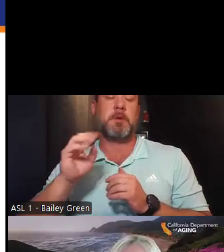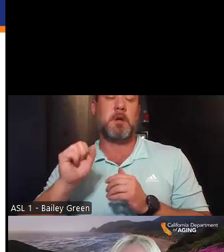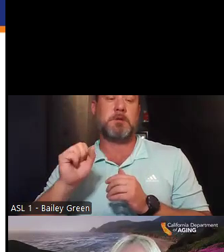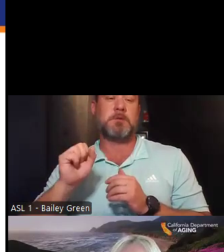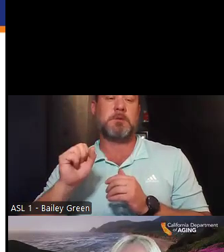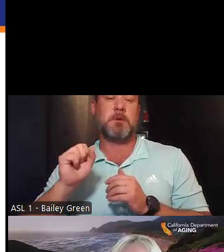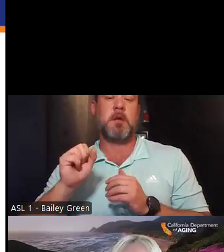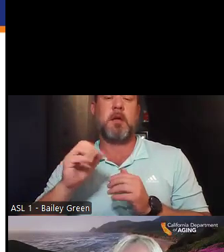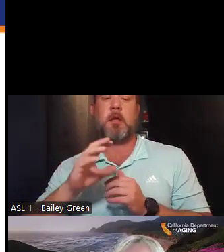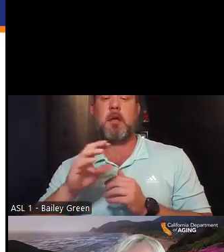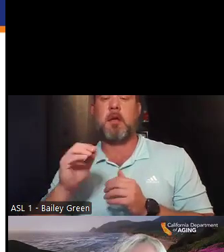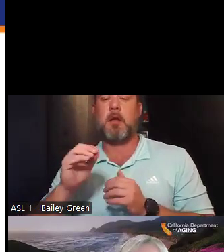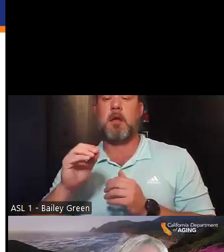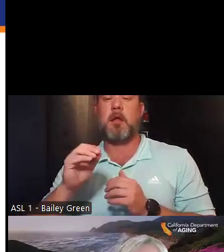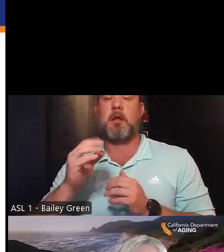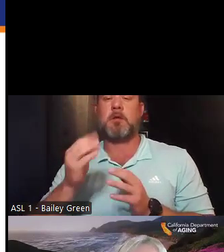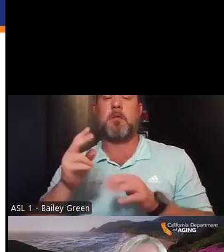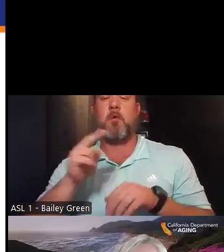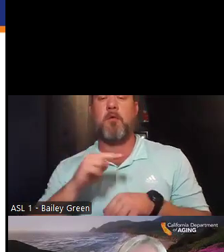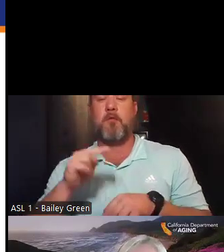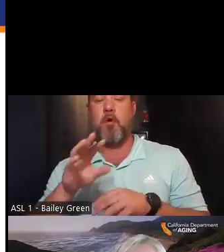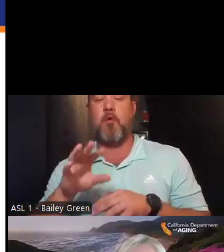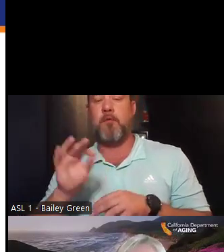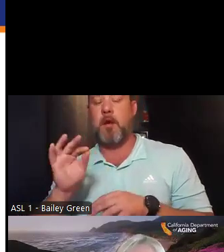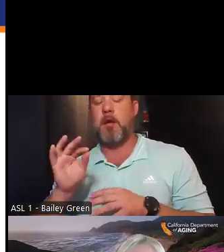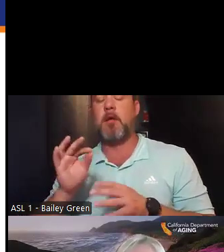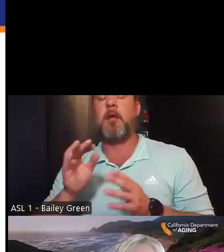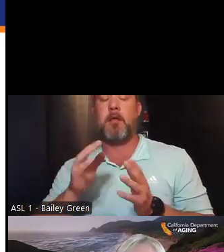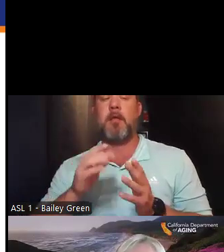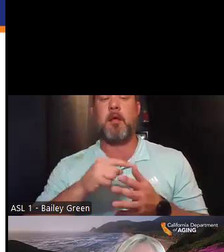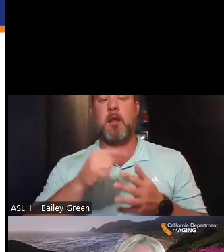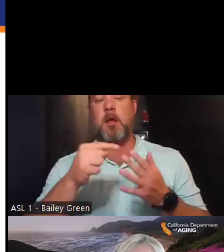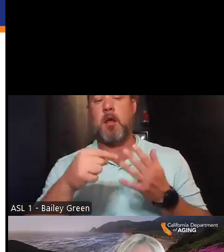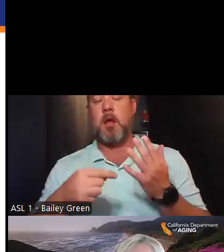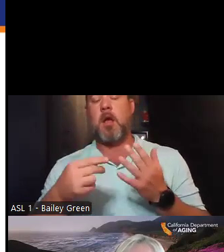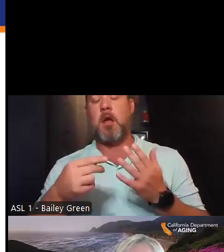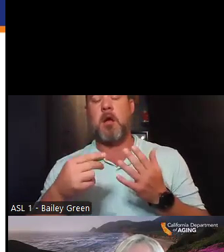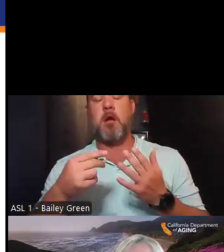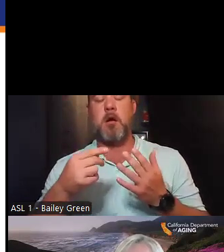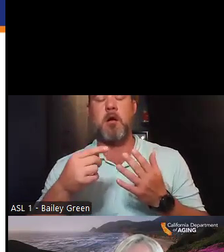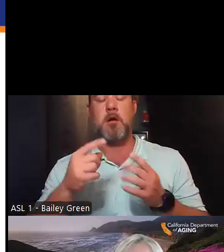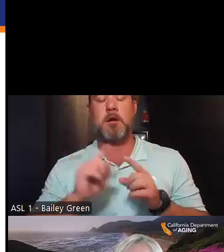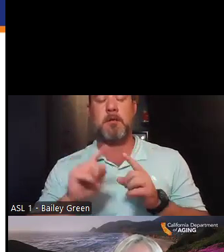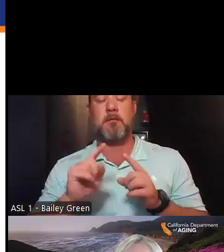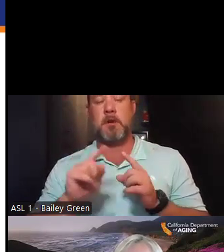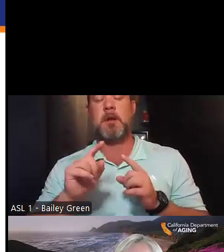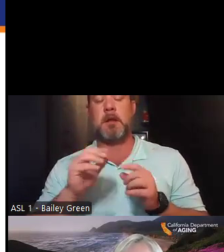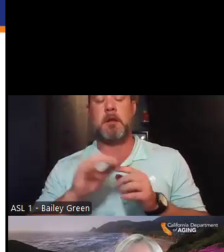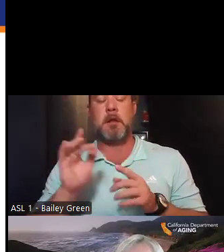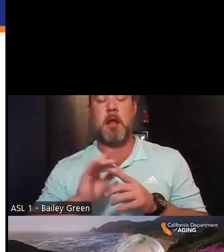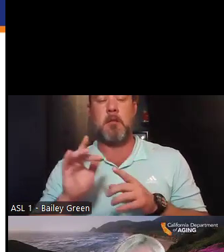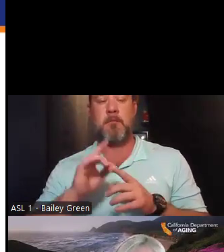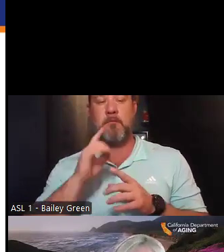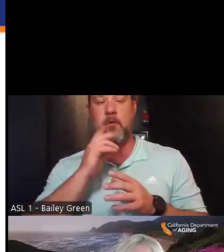Analysis. And I'm going to do some overall findings, and then I'm going to talk a little bit about some high-level findings in the gap analysis for